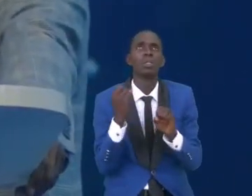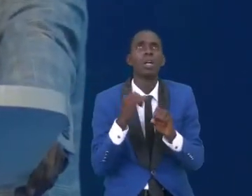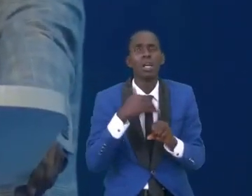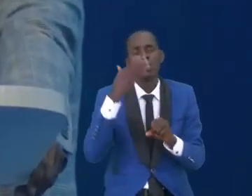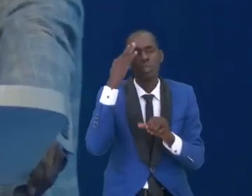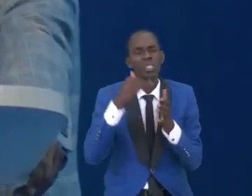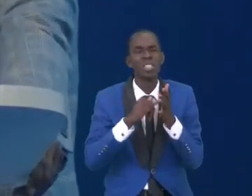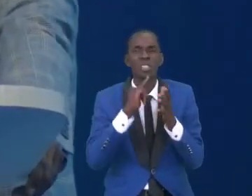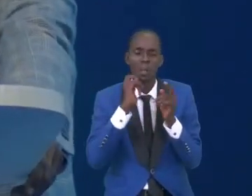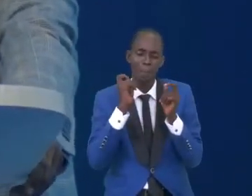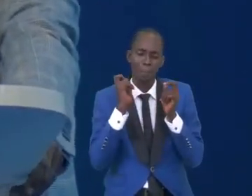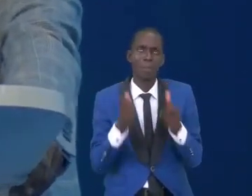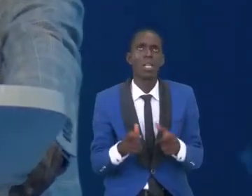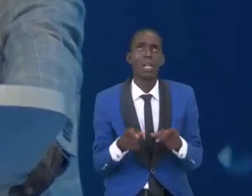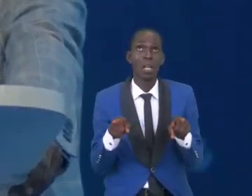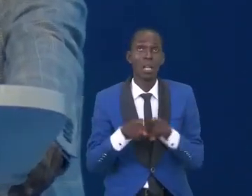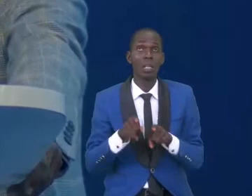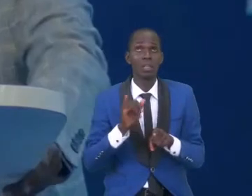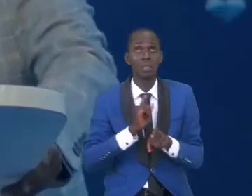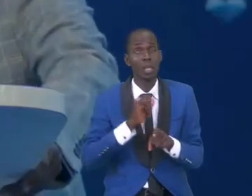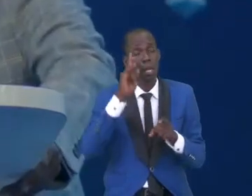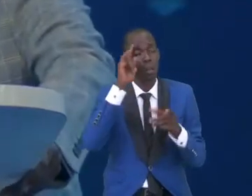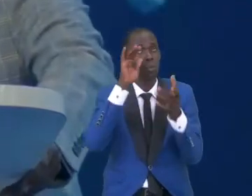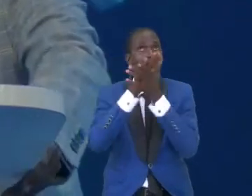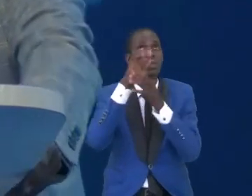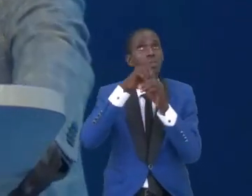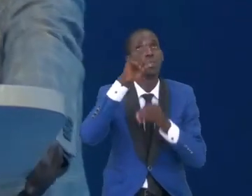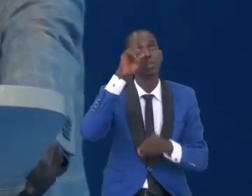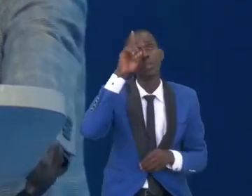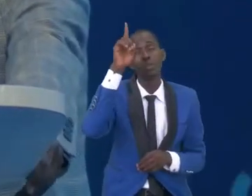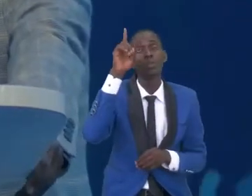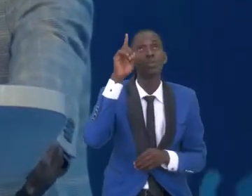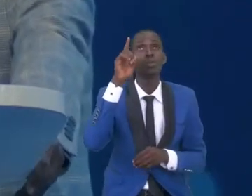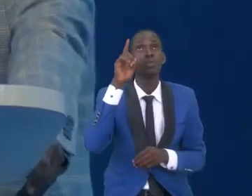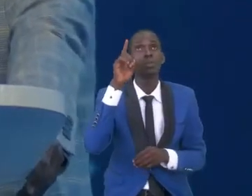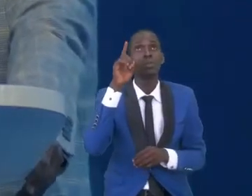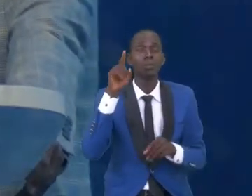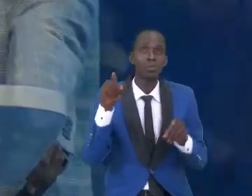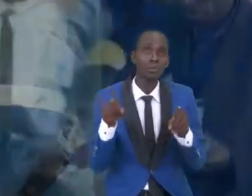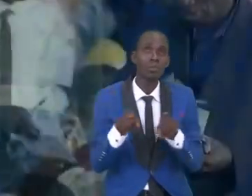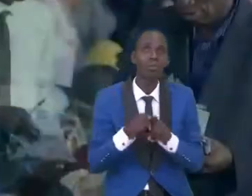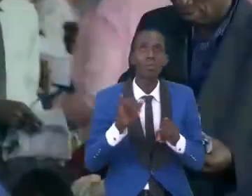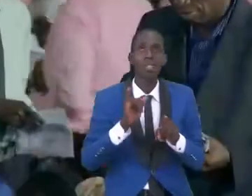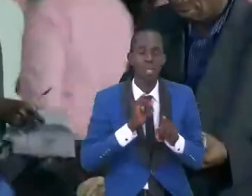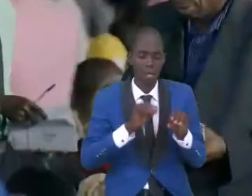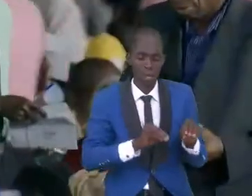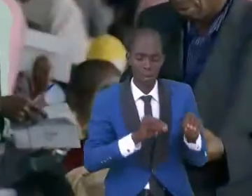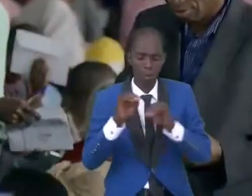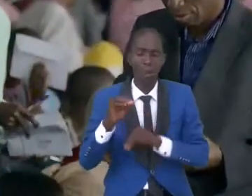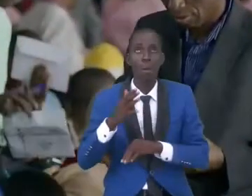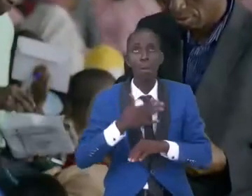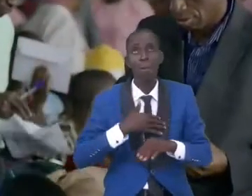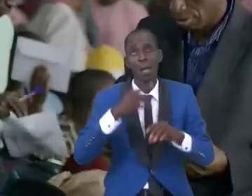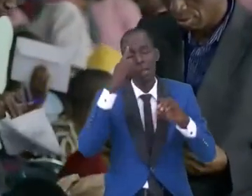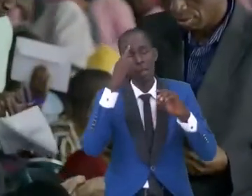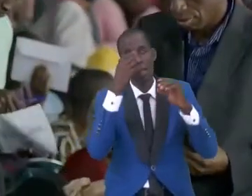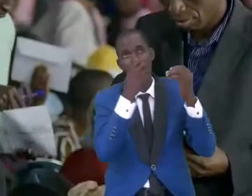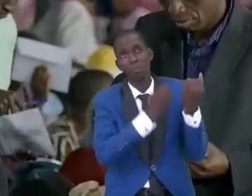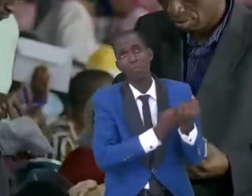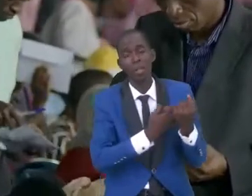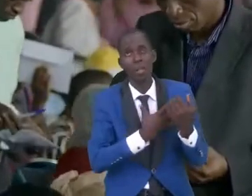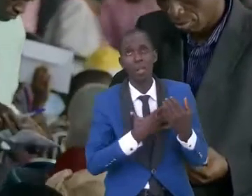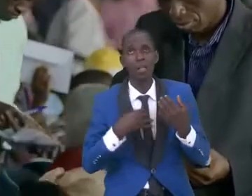now. As I trust you, as I believe in you, as I put my faith, my confidence in